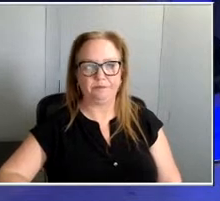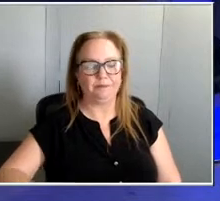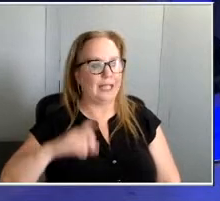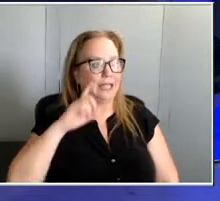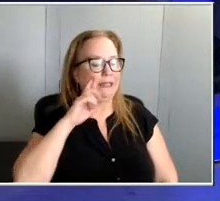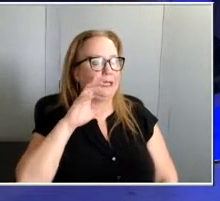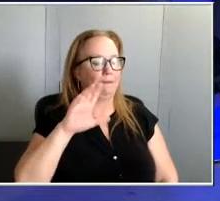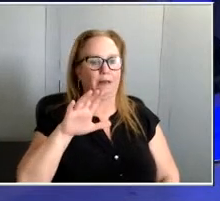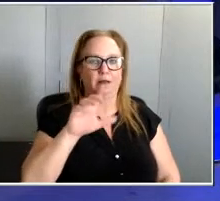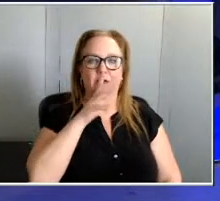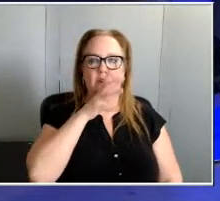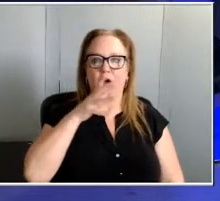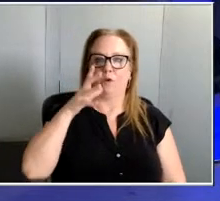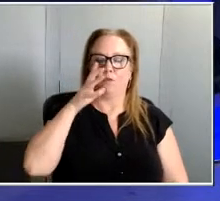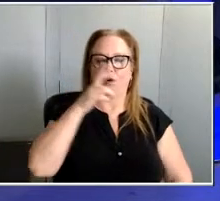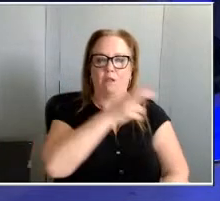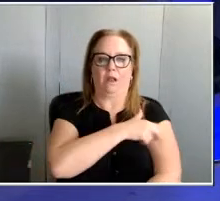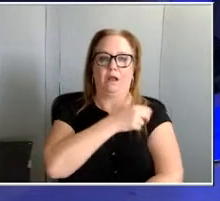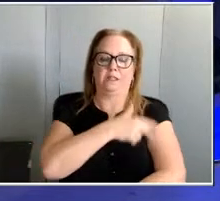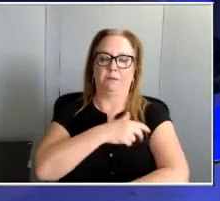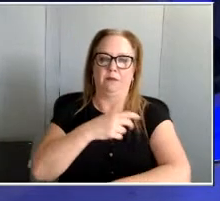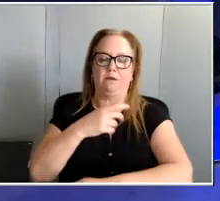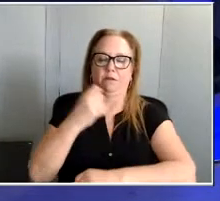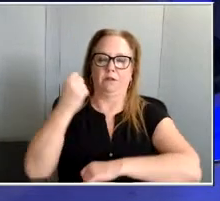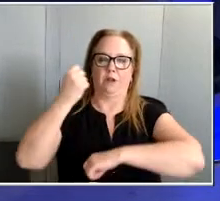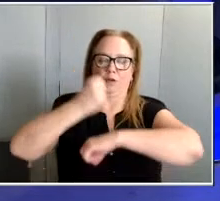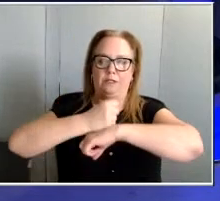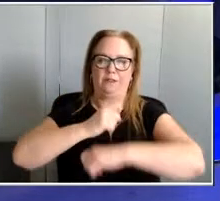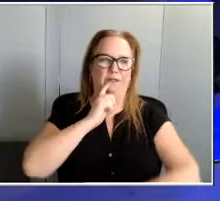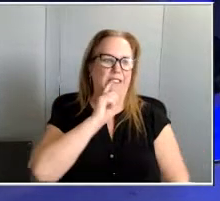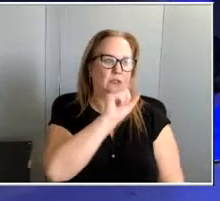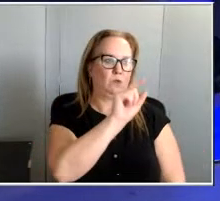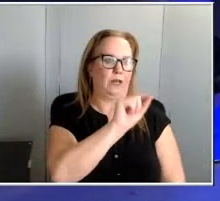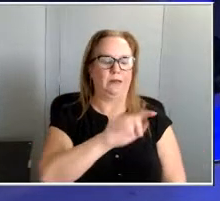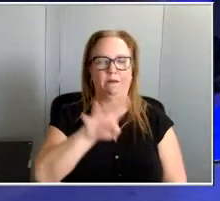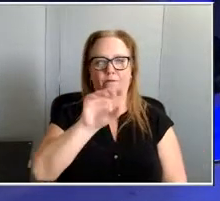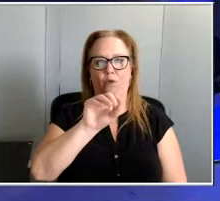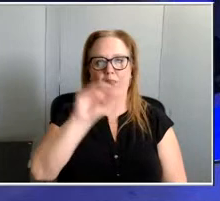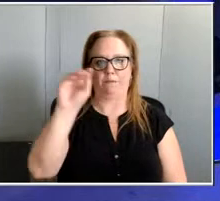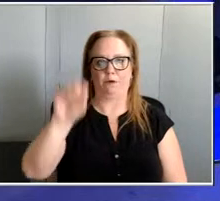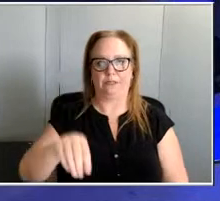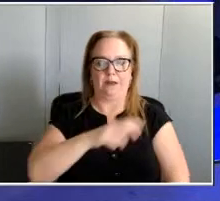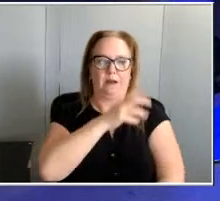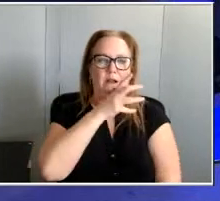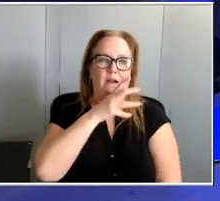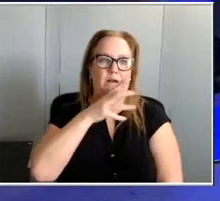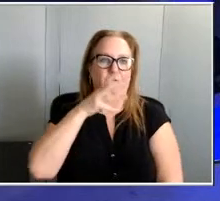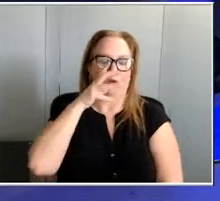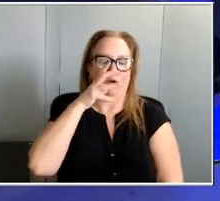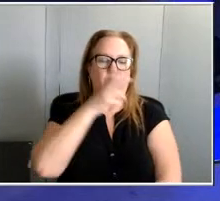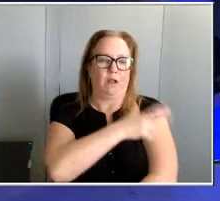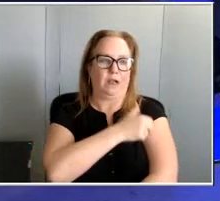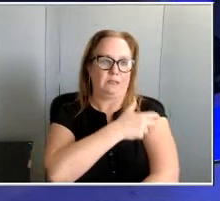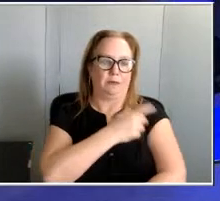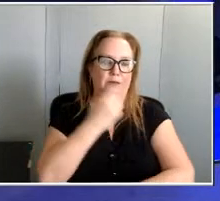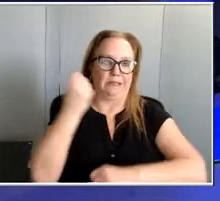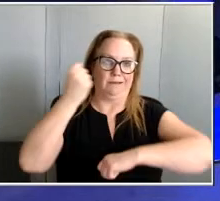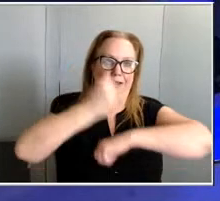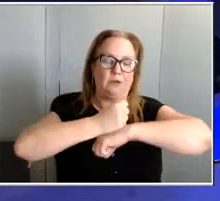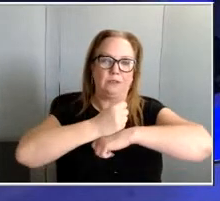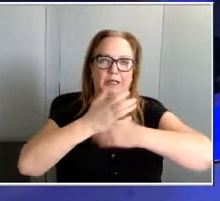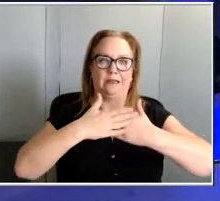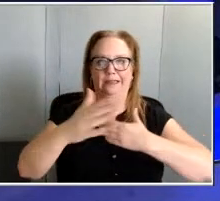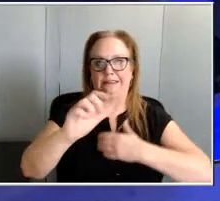mentioned rural hospitals closing. I know it's been predicted 20 to 40% of rural hospitals could close in the next few years or next 10 years, whatever. And you